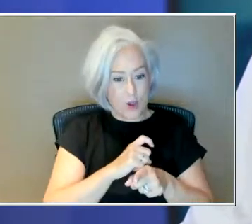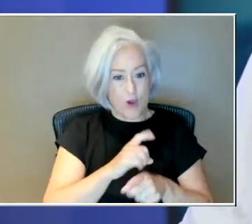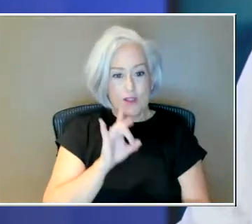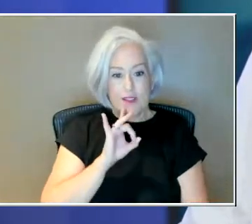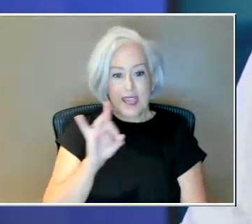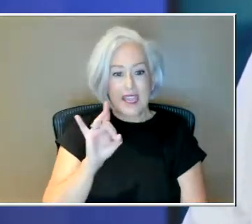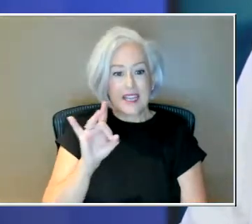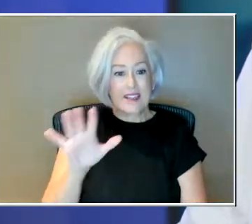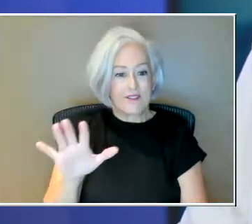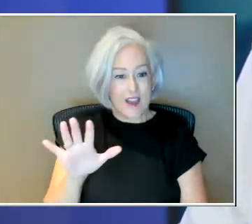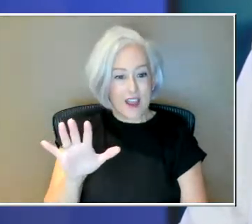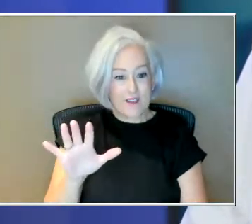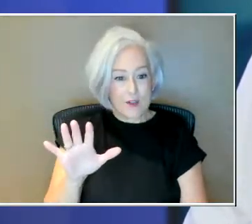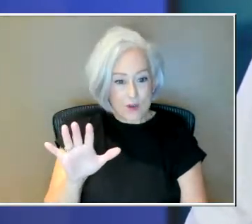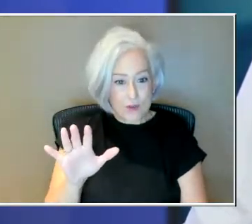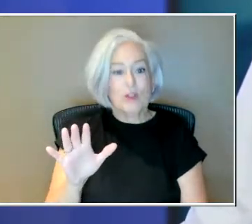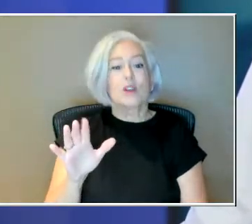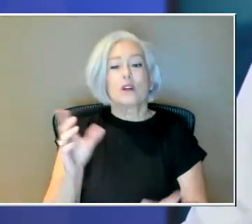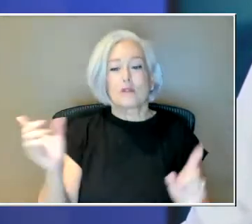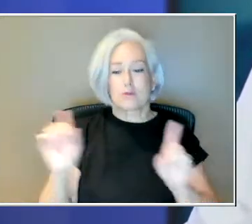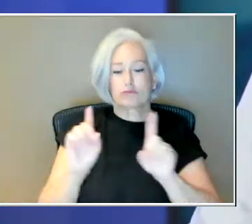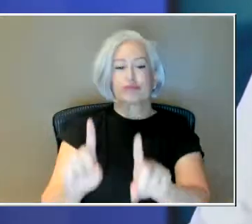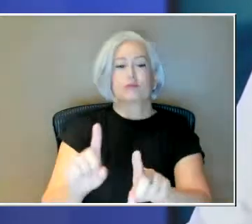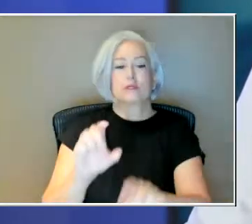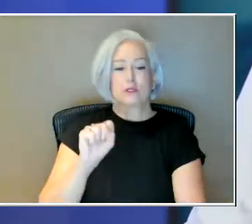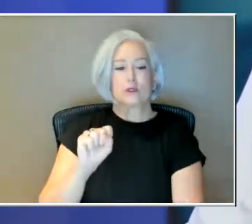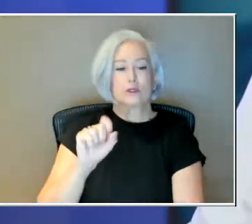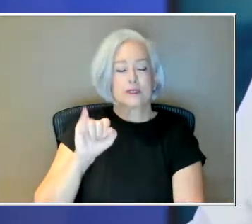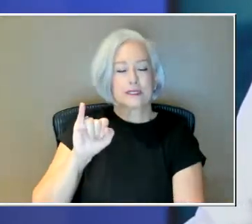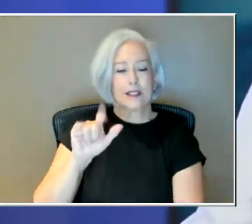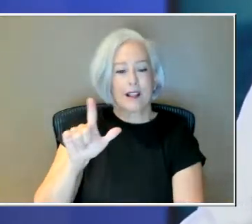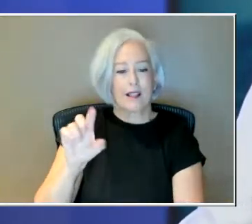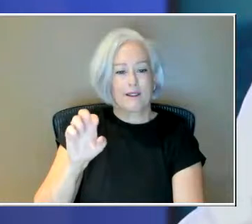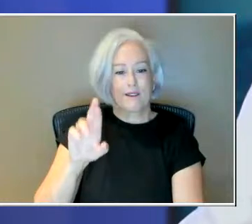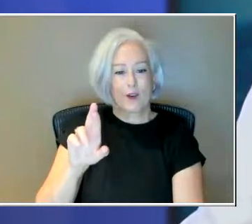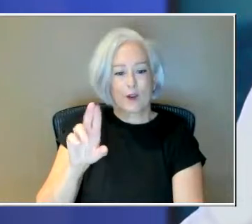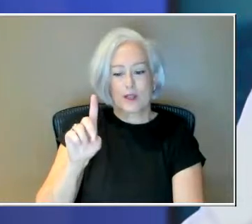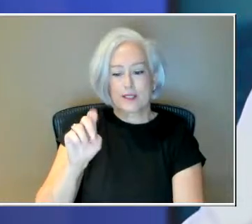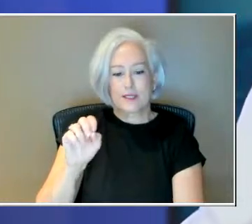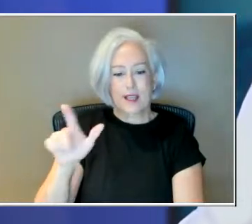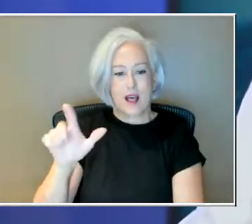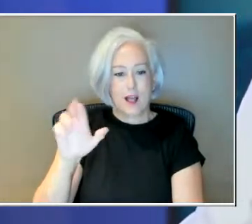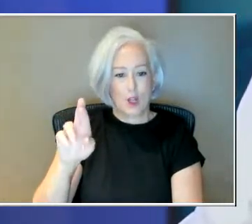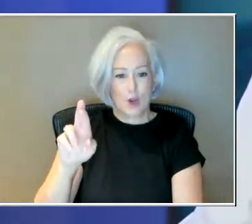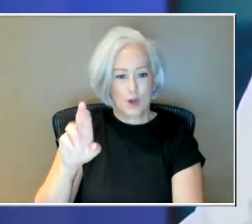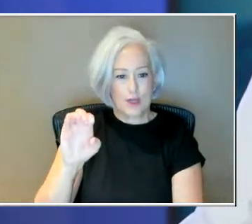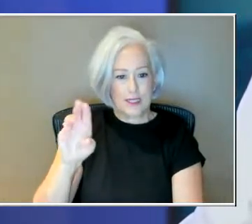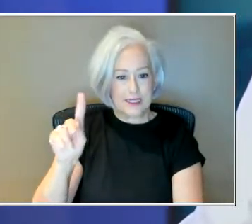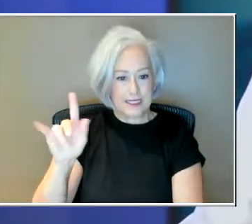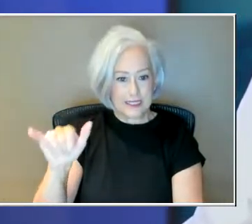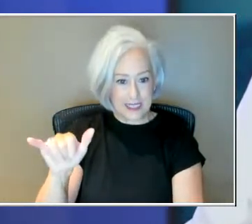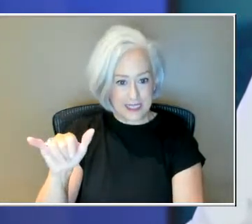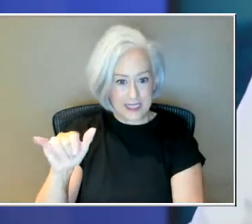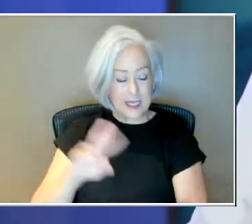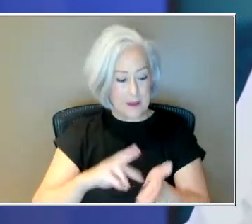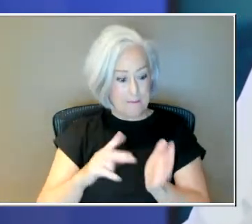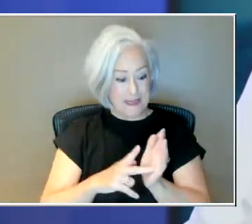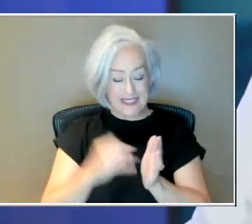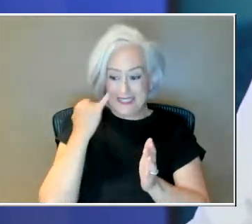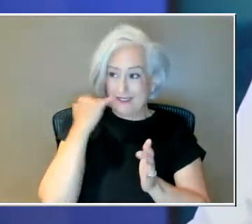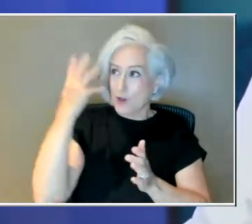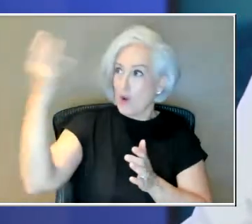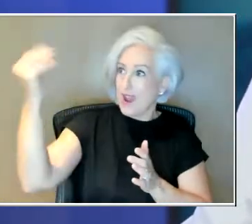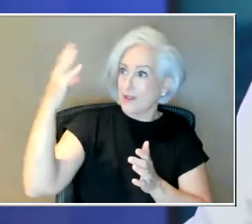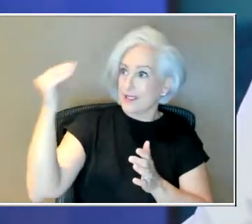Great. But, right, what should they do? So after they hang out outside for a little while, they need to go inside for a little while. And really just